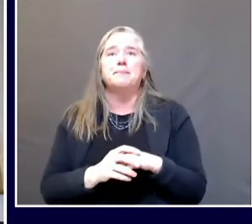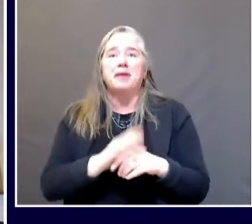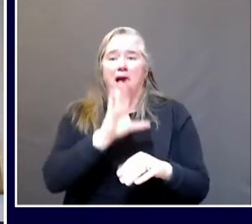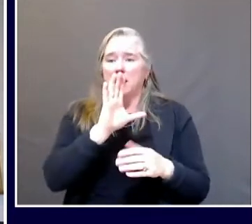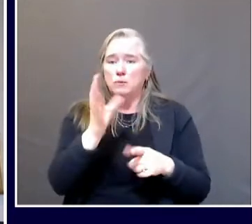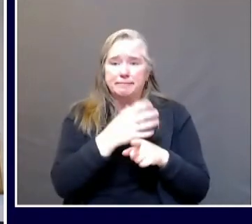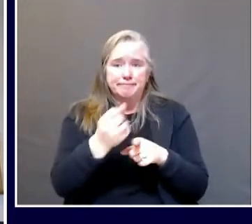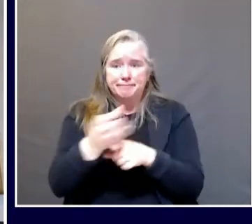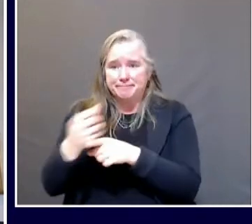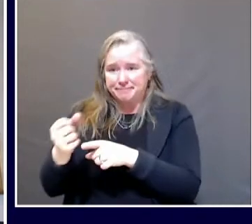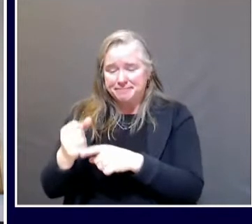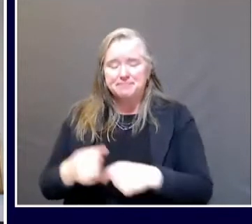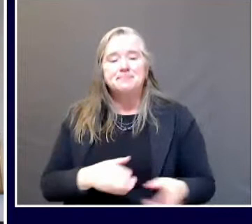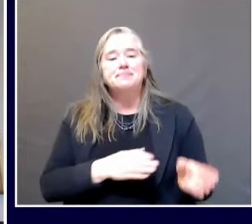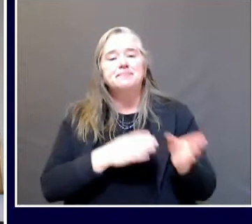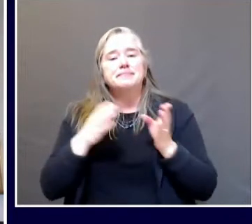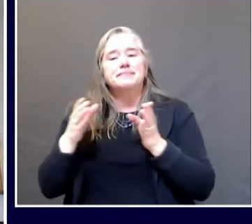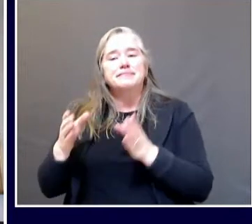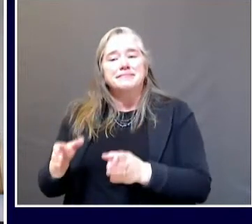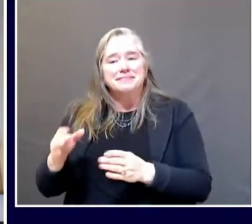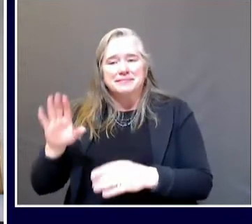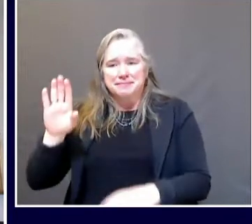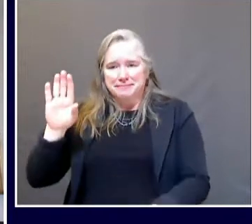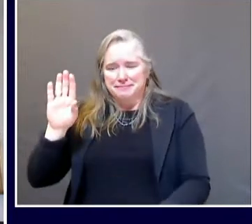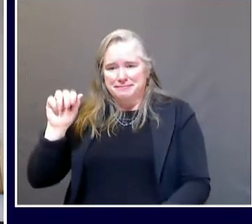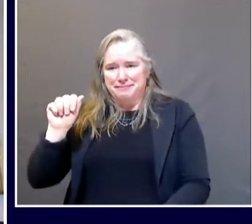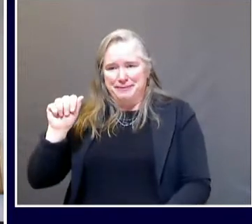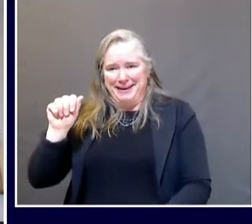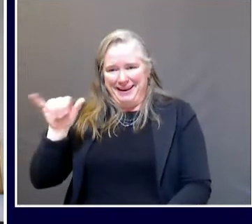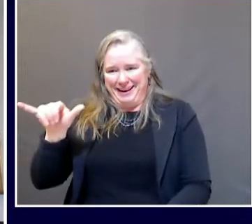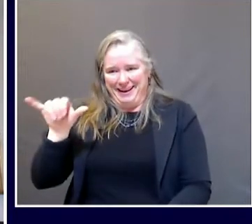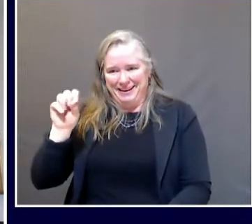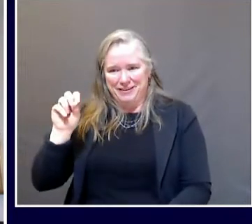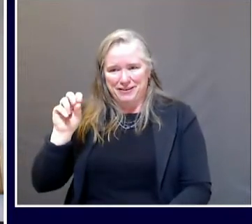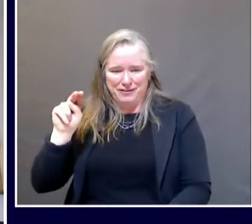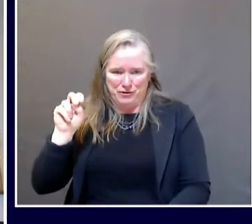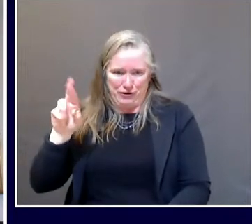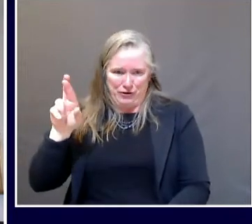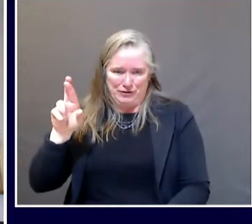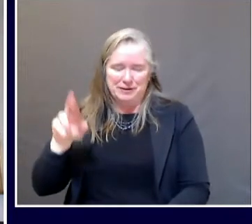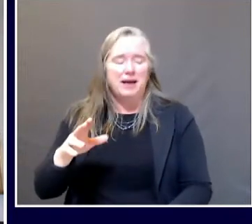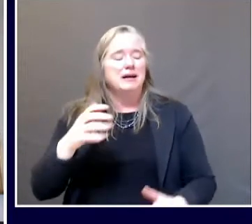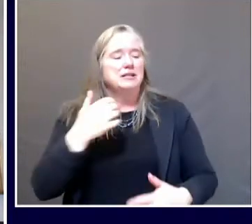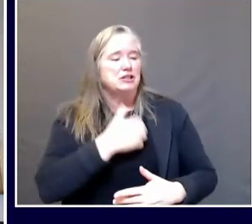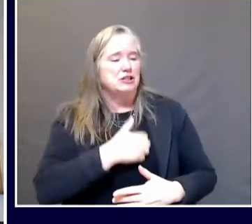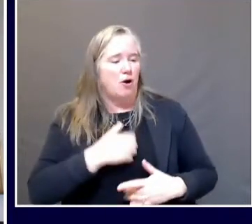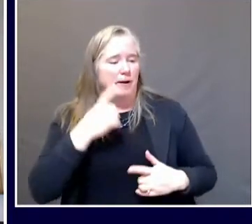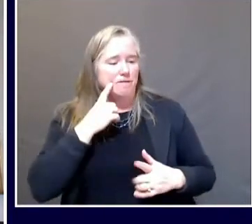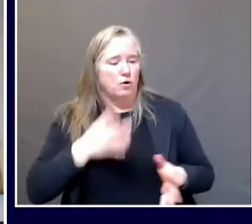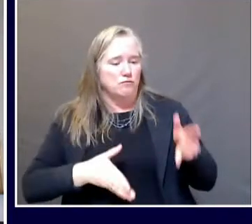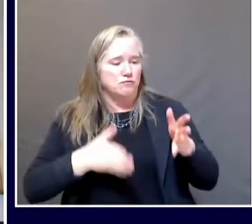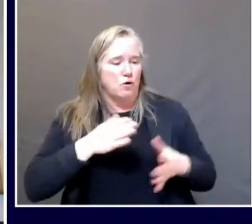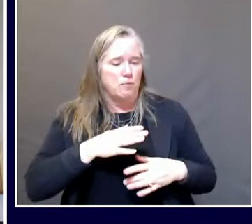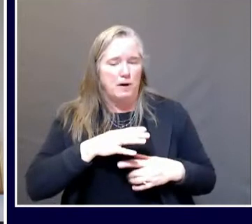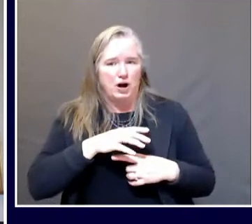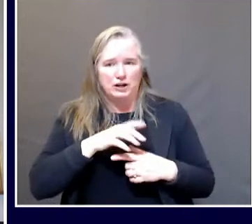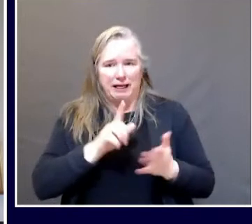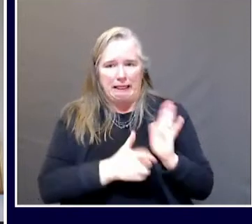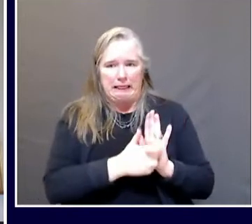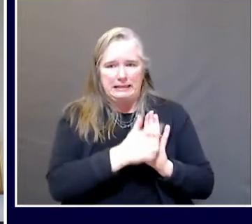might be better than a robotic lizard humanoid type thing invading everyone's ears. So I apologize for